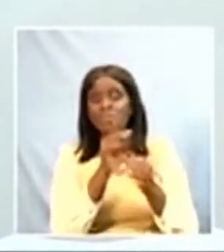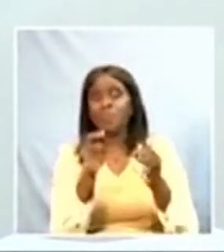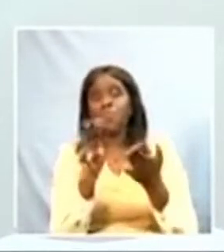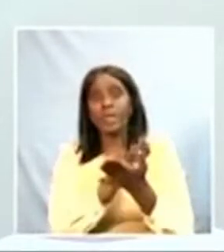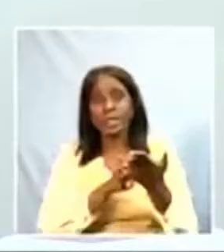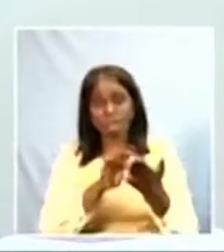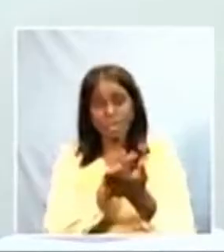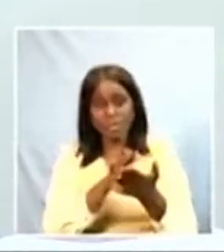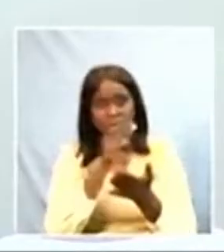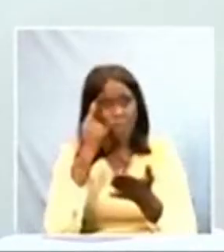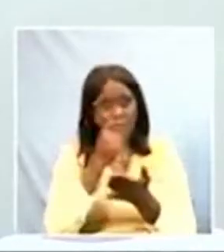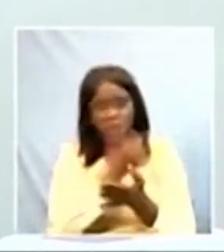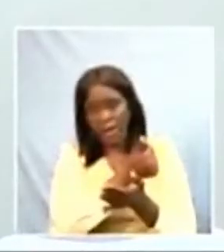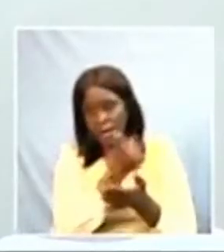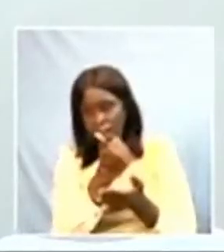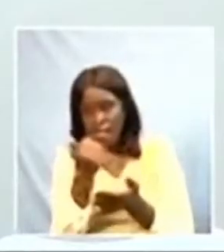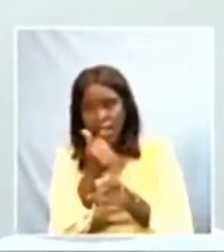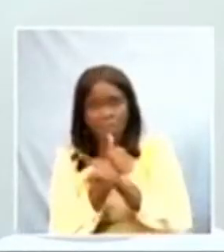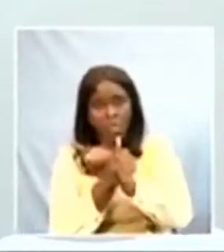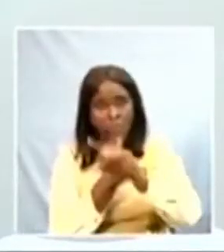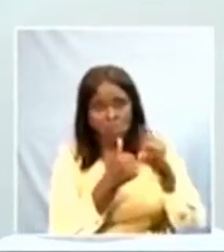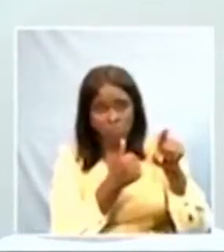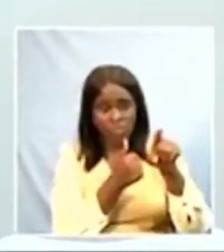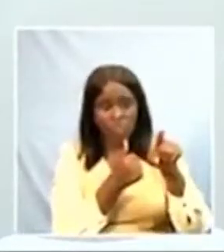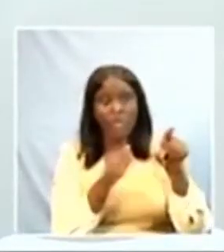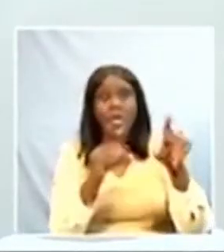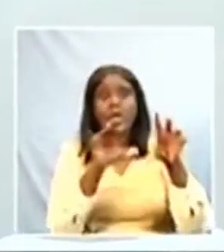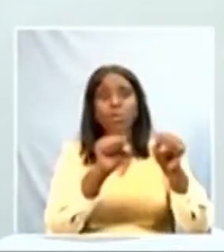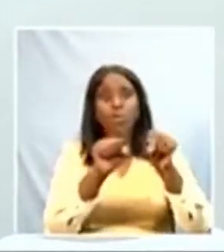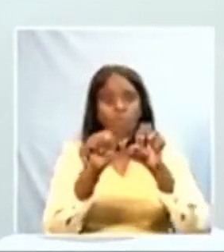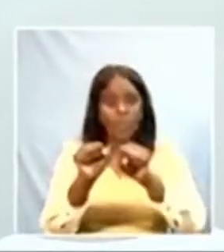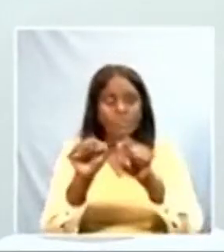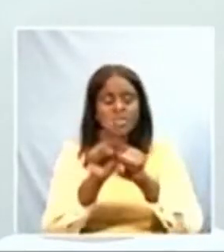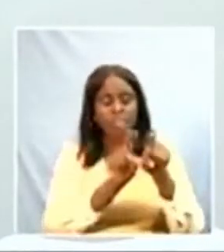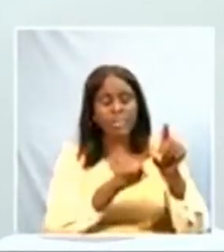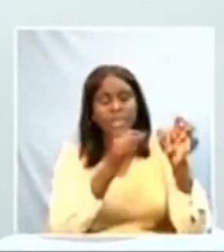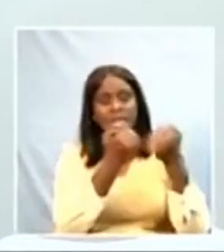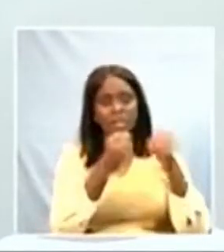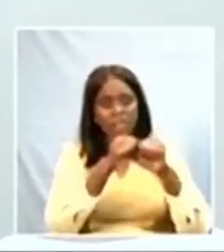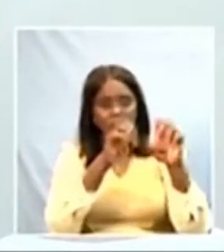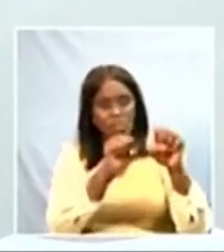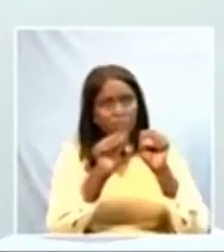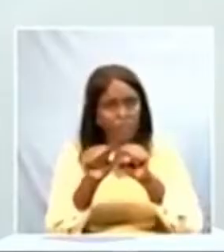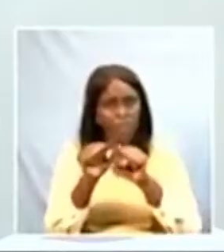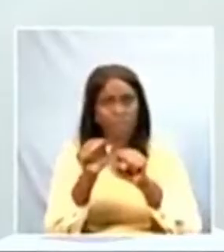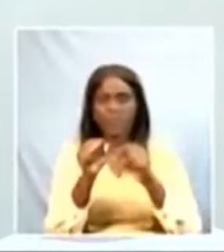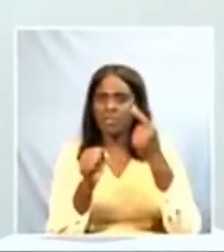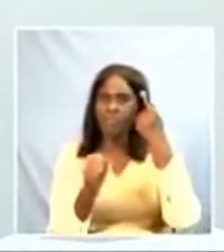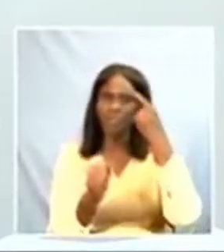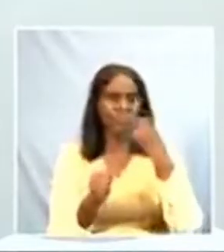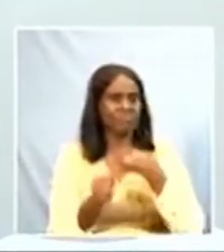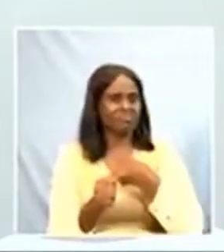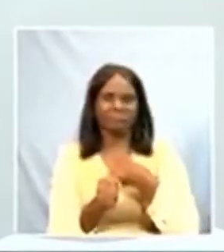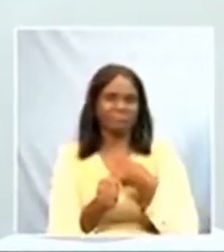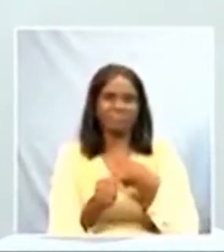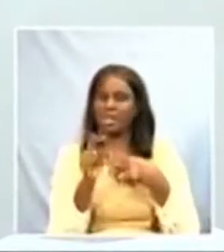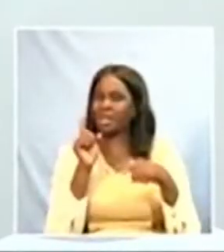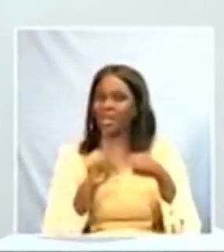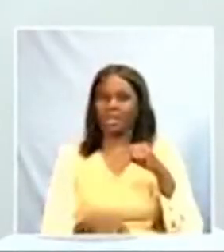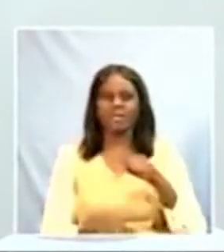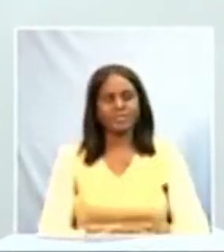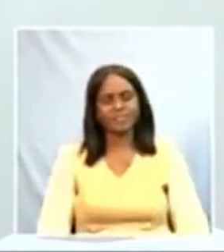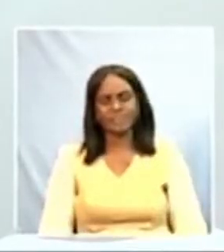basis for any of you to be confirmed, even confirmed, for me, I wouldn't do that.